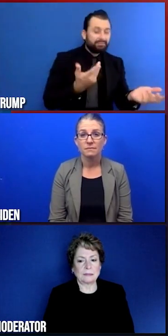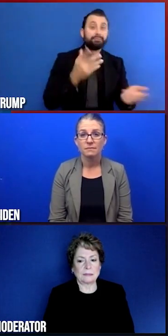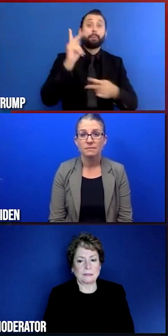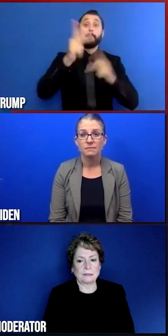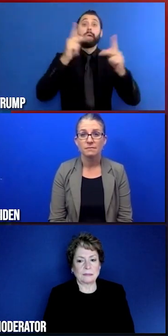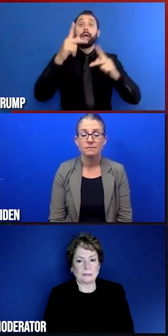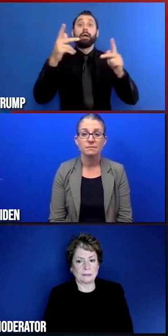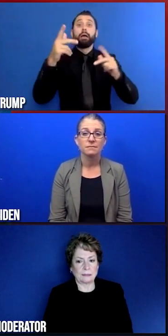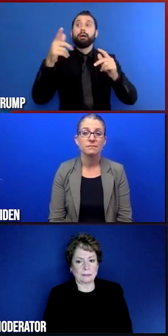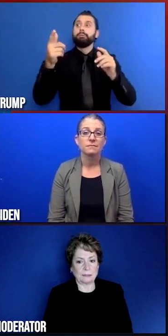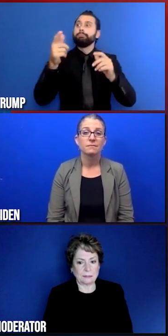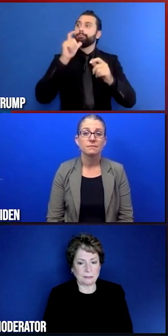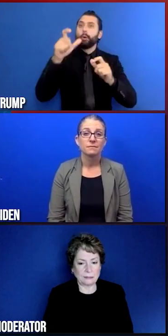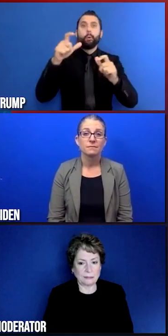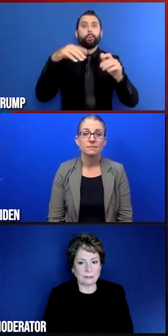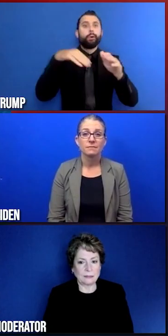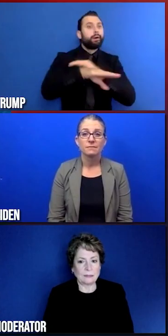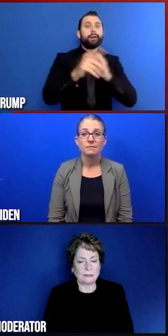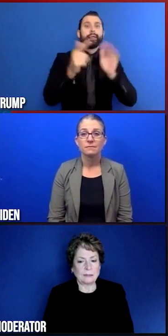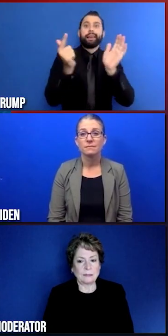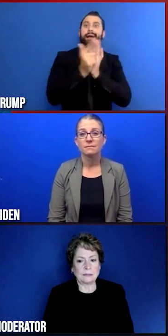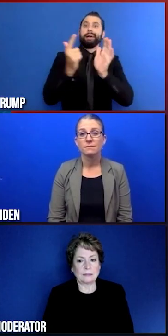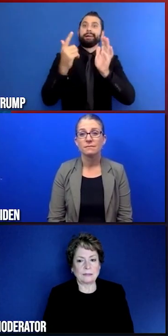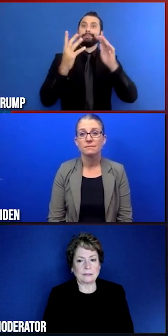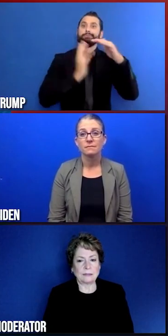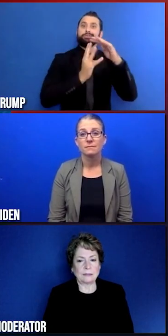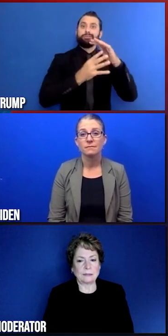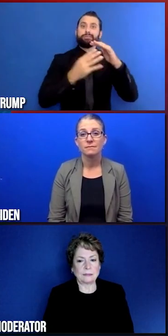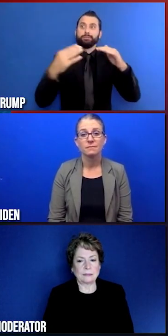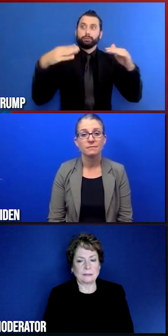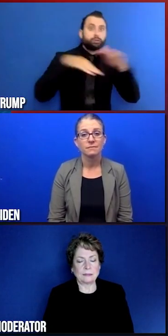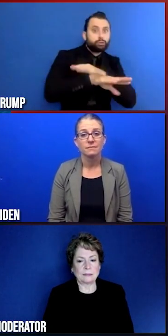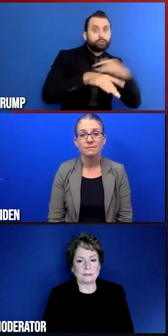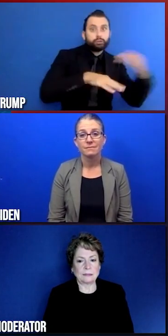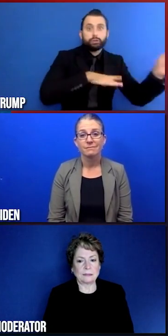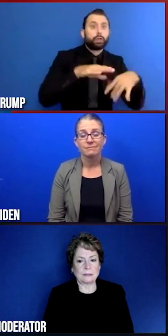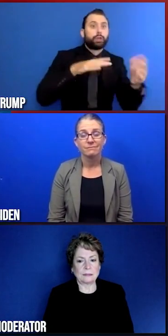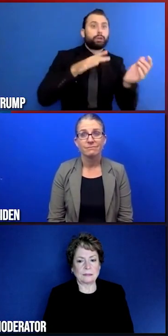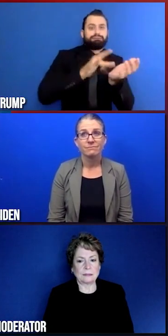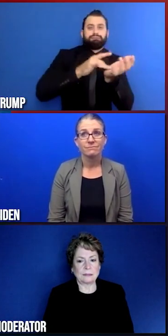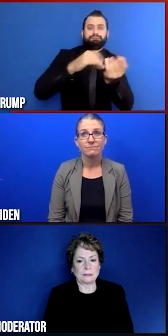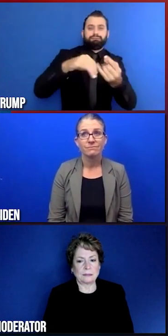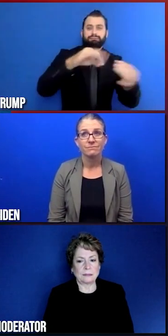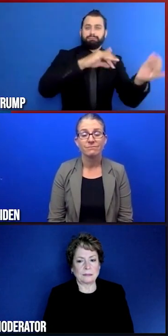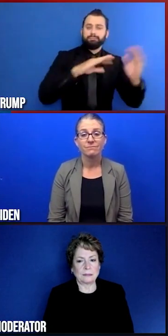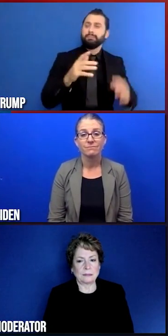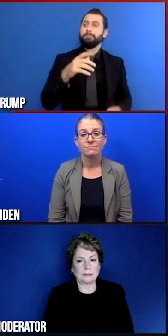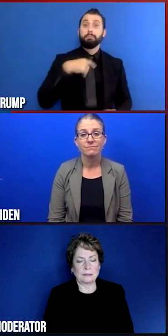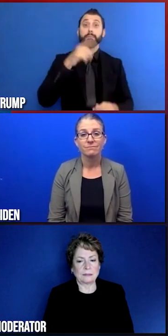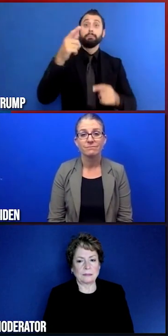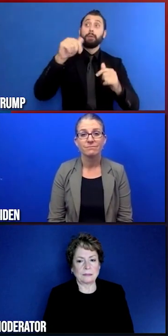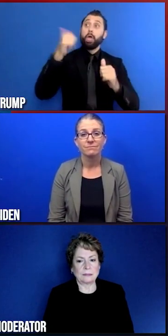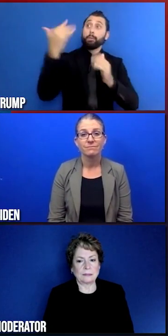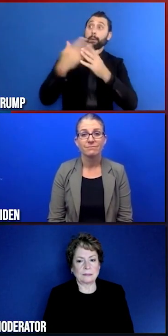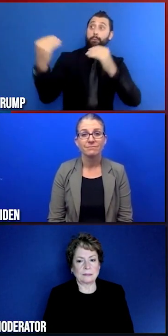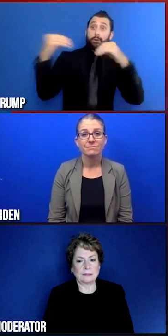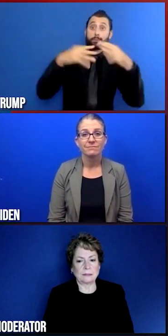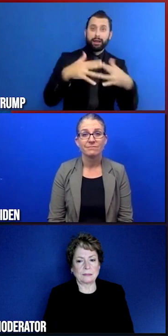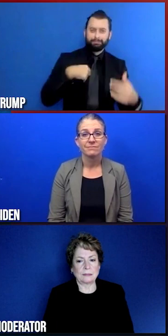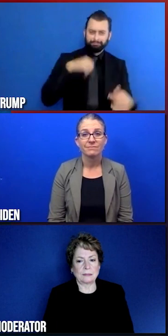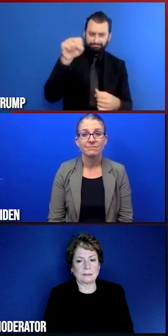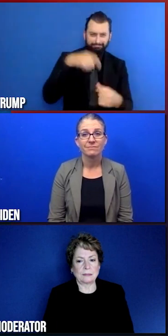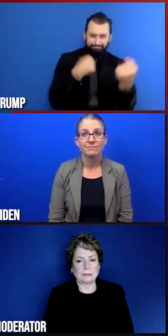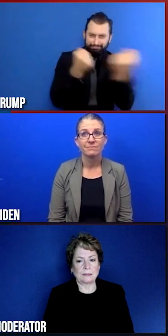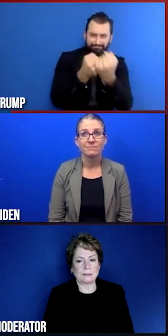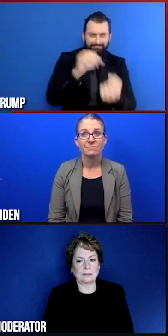care of everything for them. And what that does, and I'd love to do that, I'd love to help them, but what that does, everybody all over the world will start pouring into our country. We